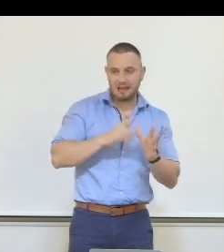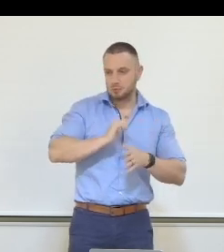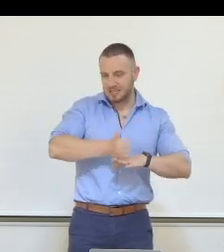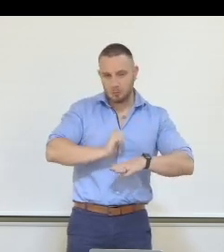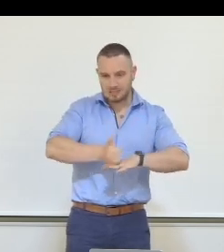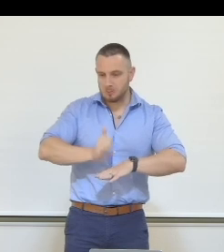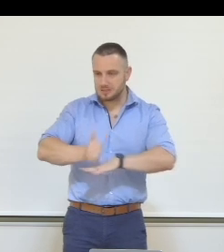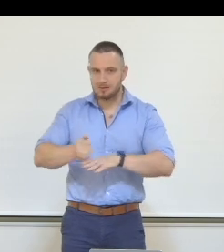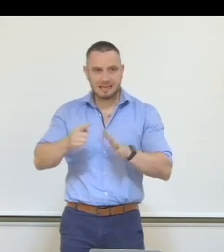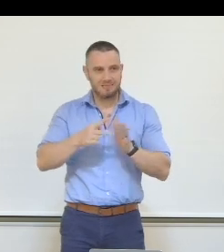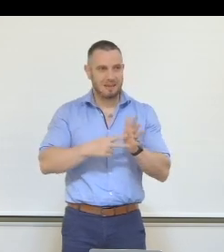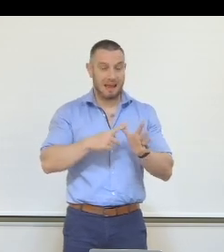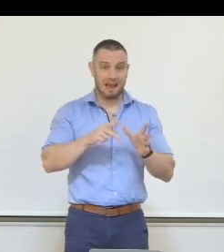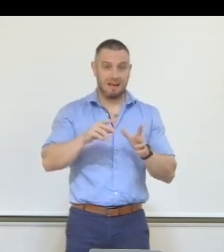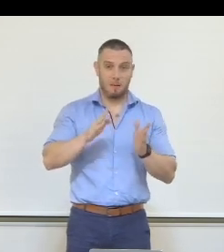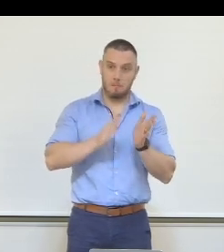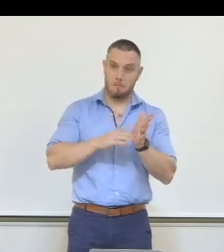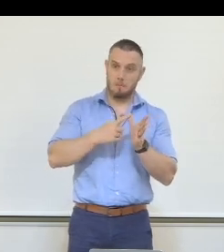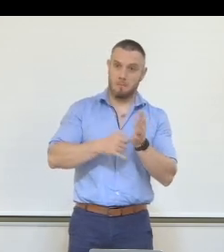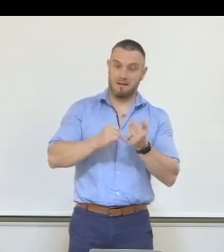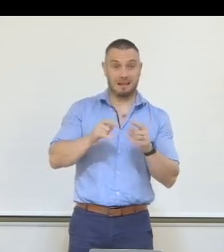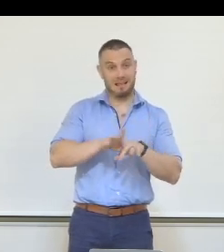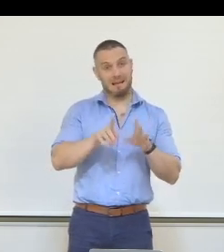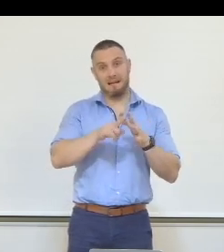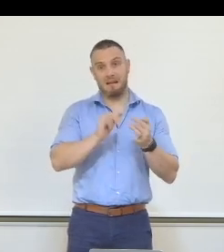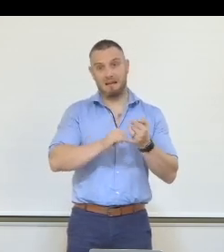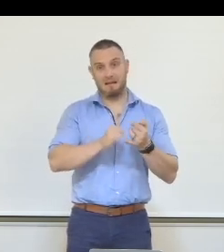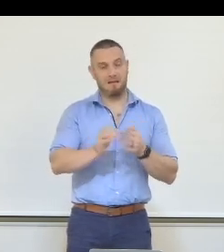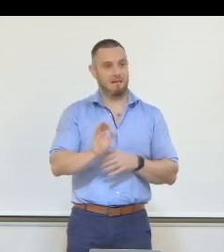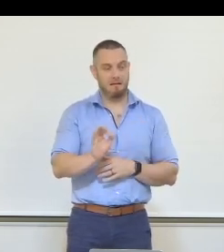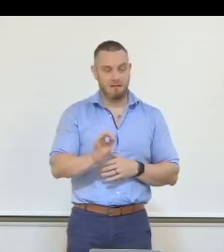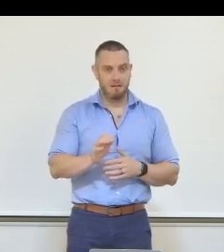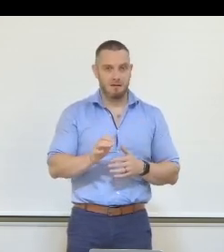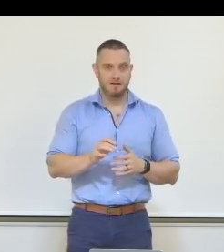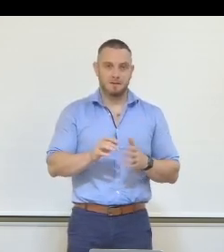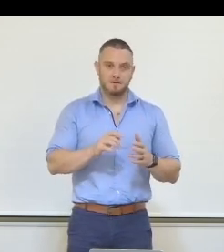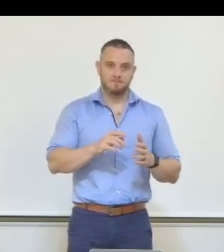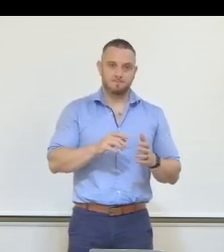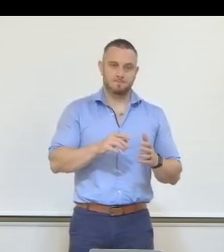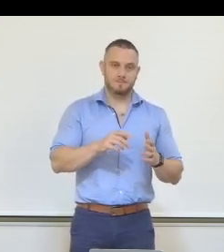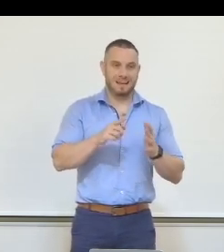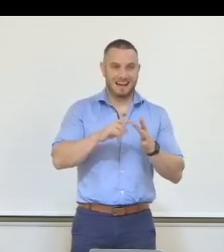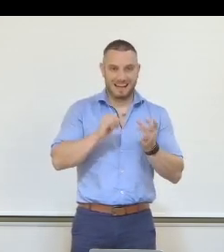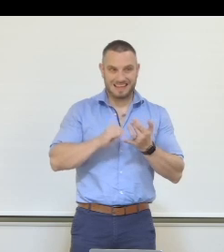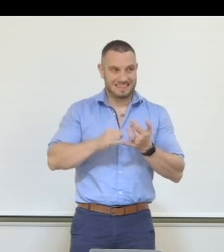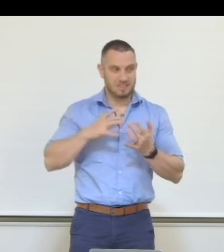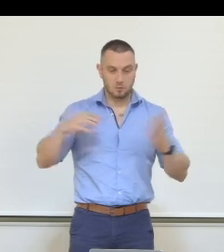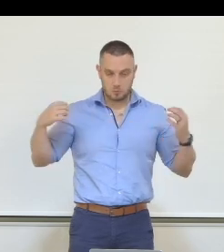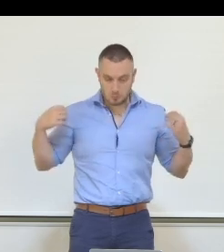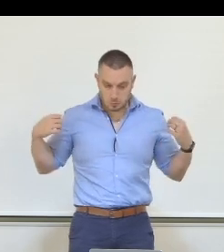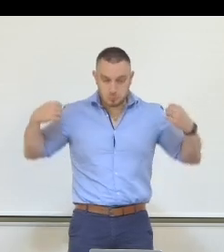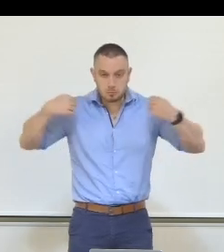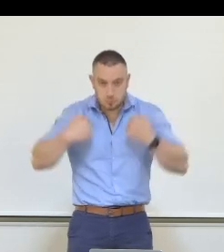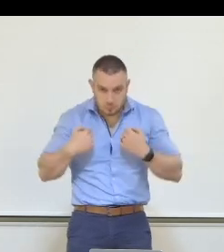everything. And an EVA on Mars, it's not like on the ISS. I mean, it's already tough on the ISS, but on Mars, you have to carry the weight of